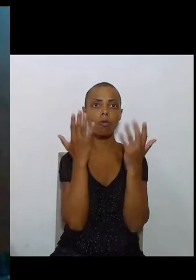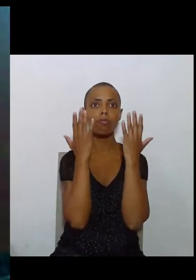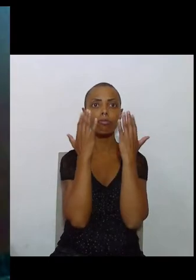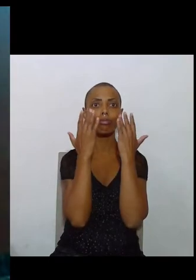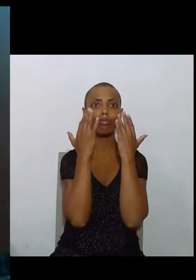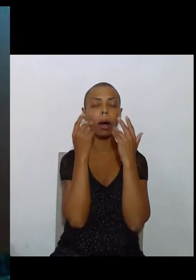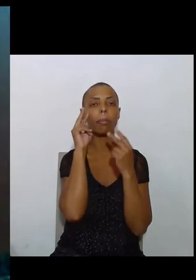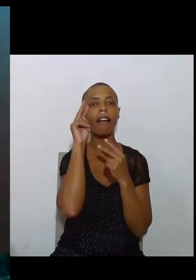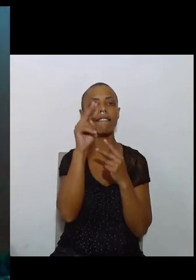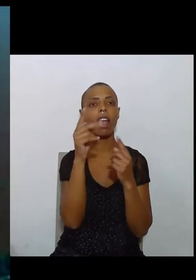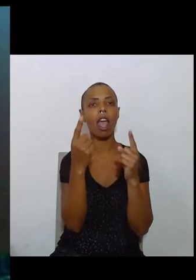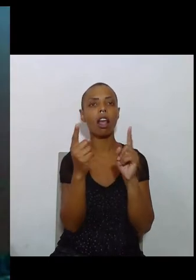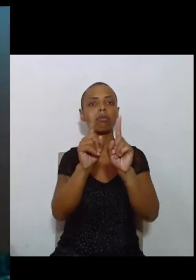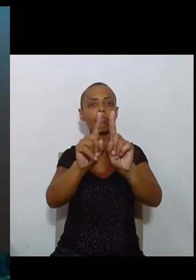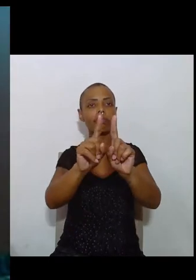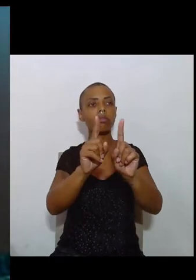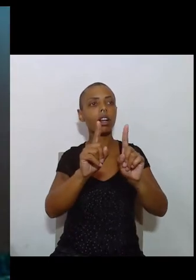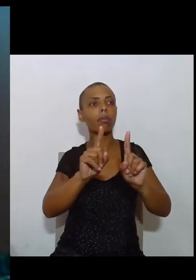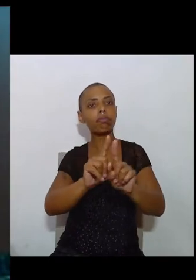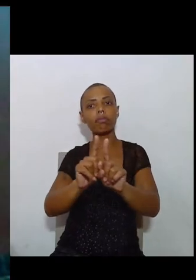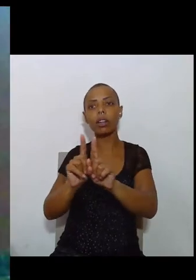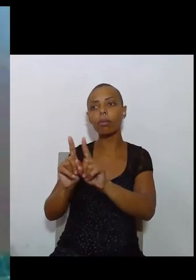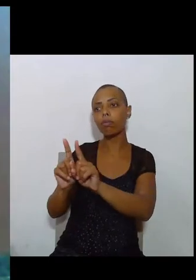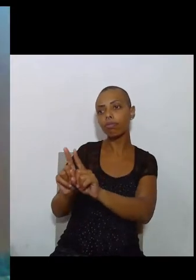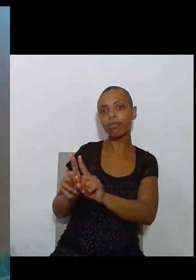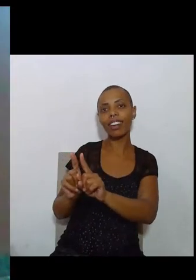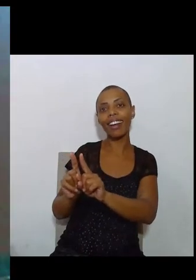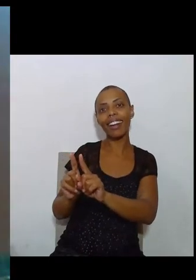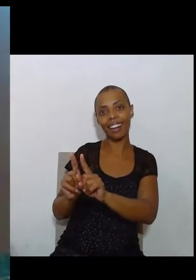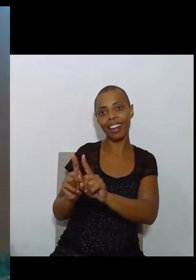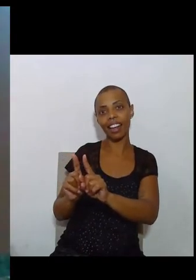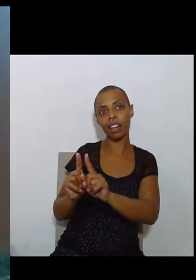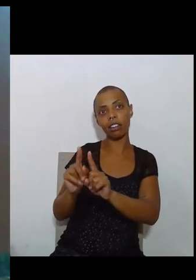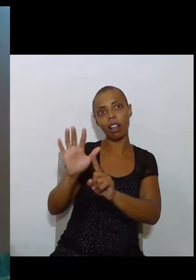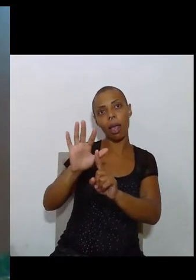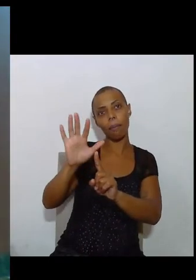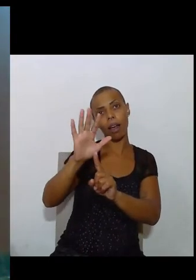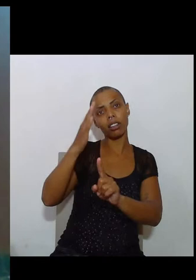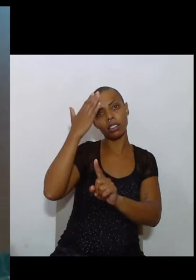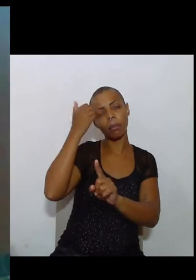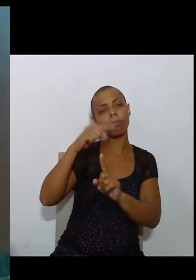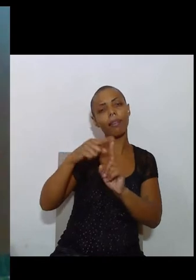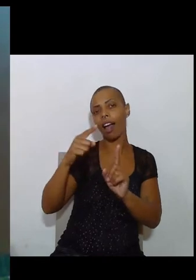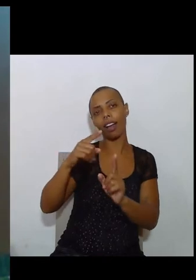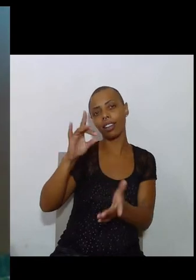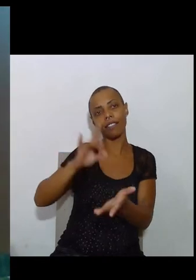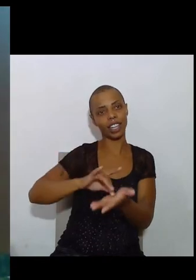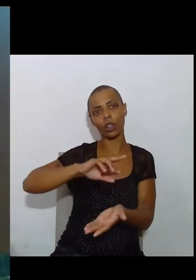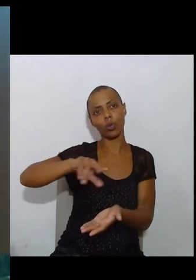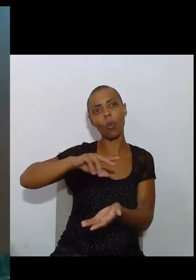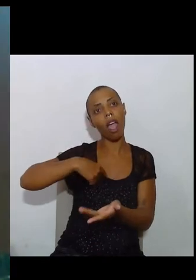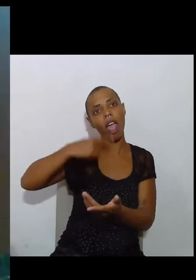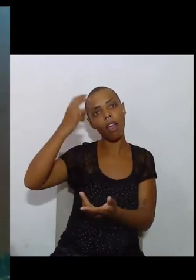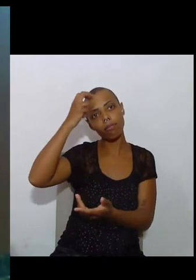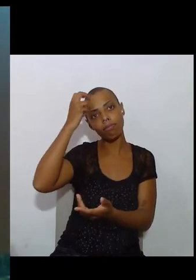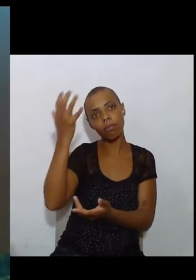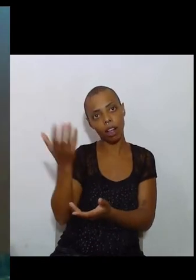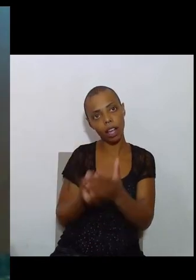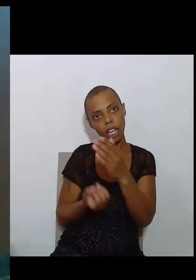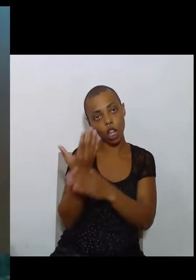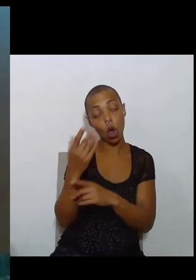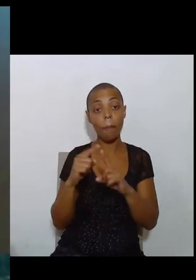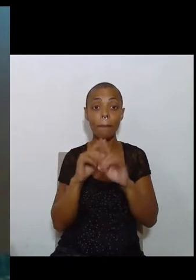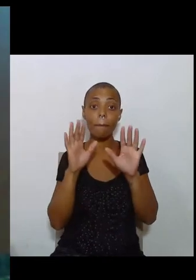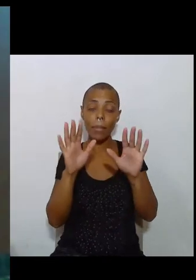see them and it's very emotional when you get to see those couples in those pictures and you know that